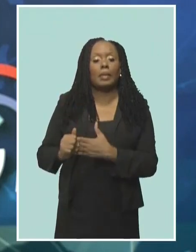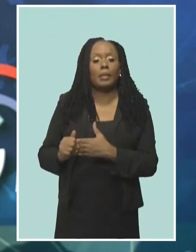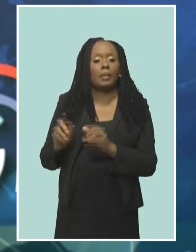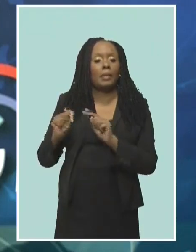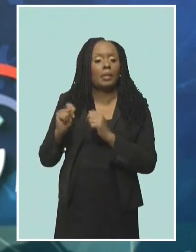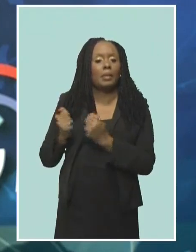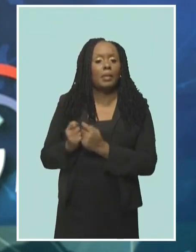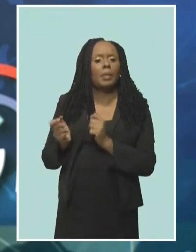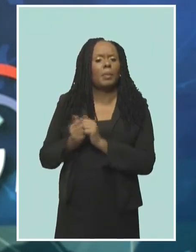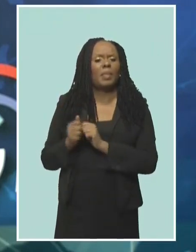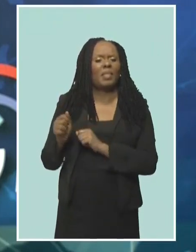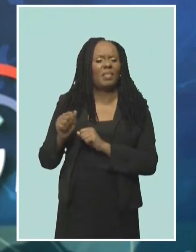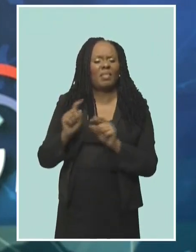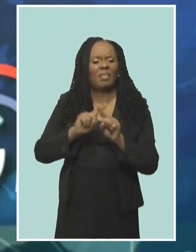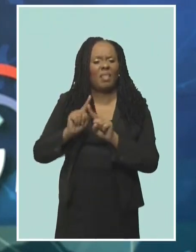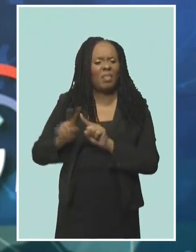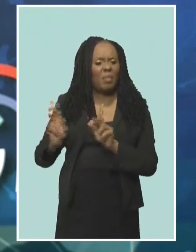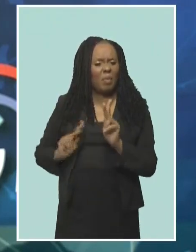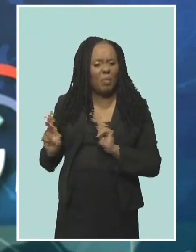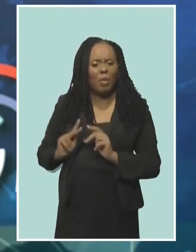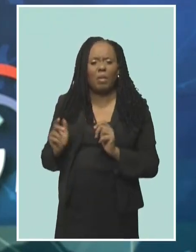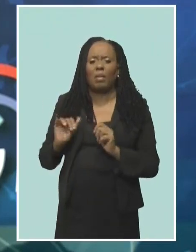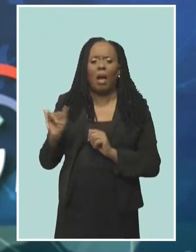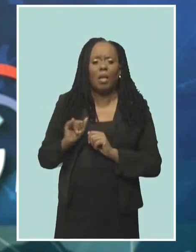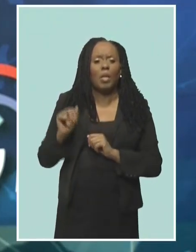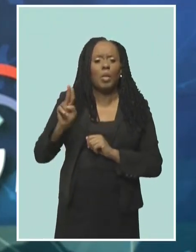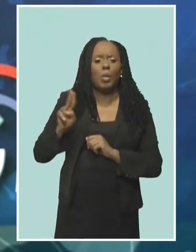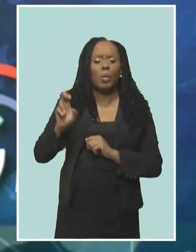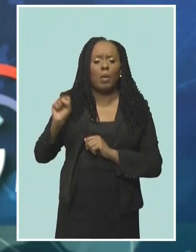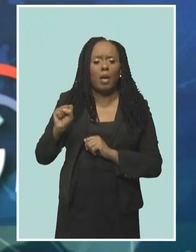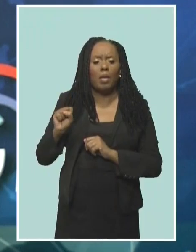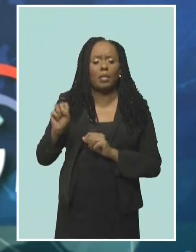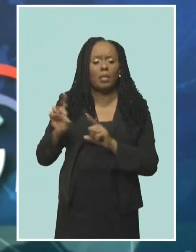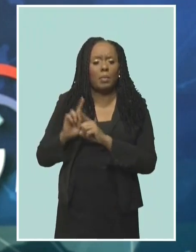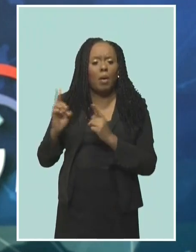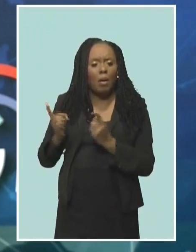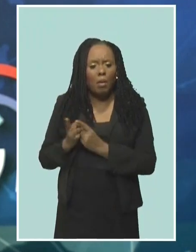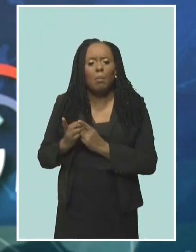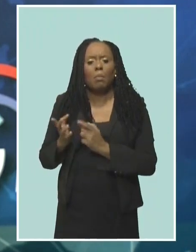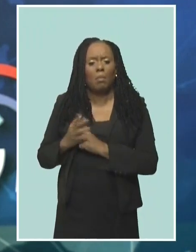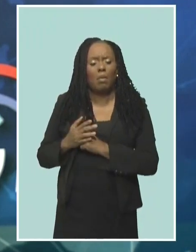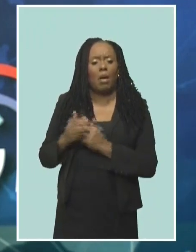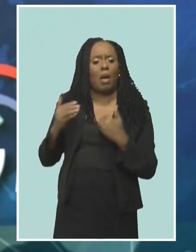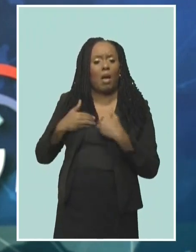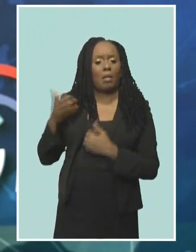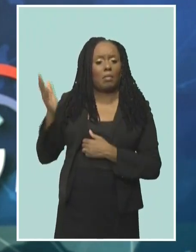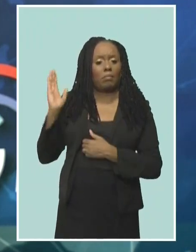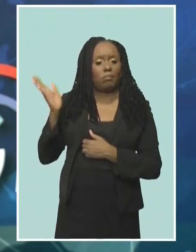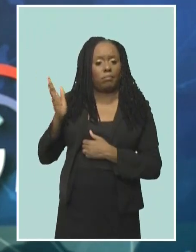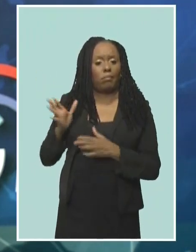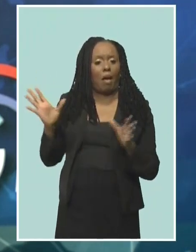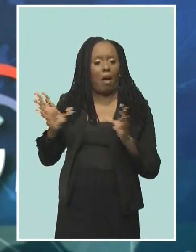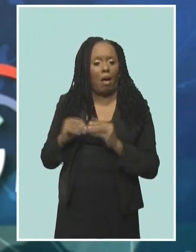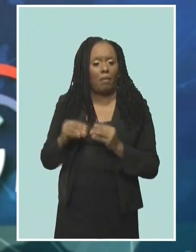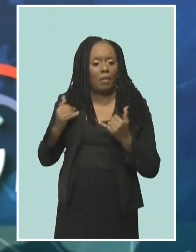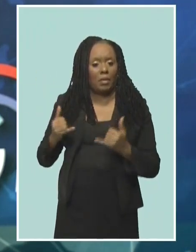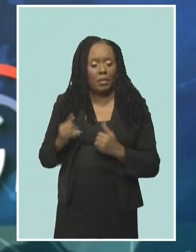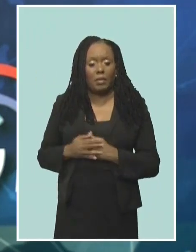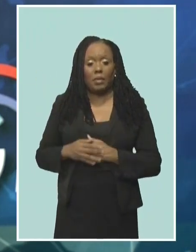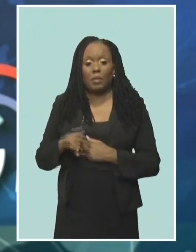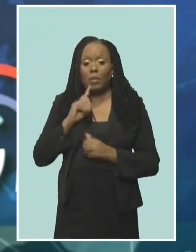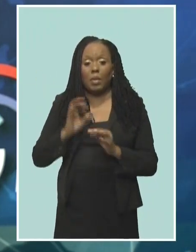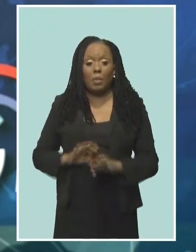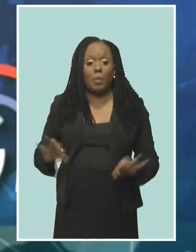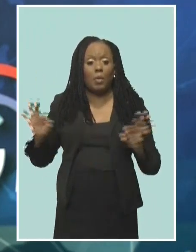RELP, and officials from her ministry addressed a media conference at her office. She said it was a market-sounding event from